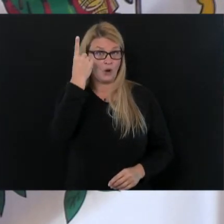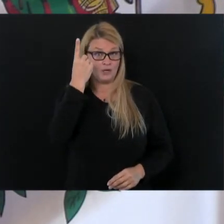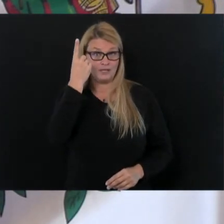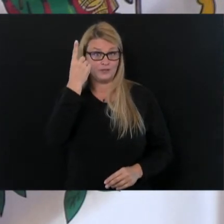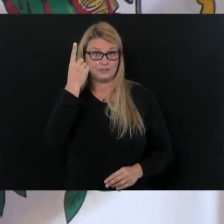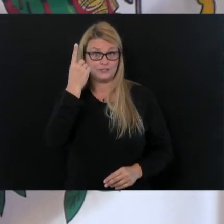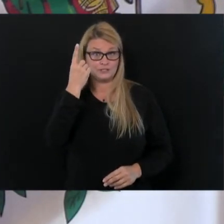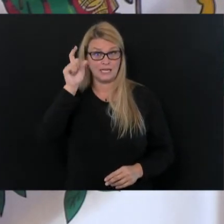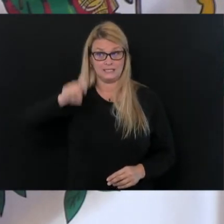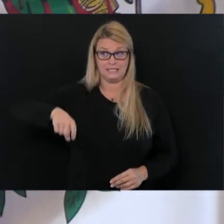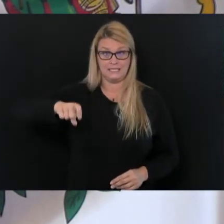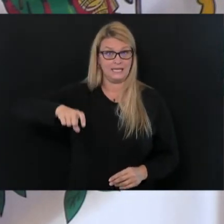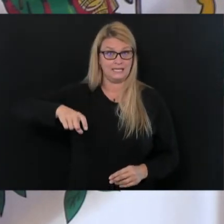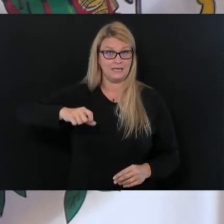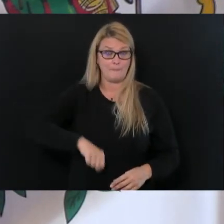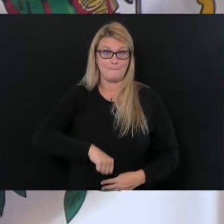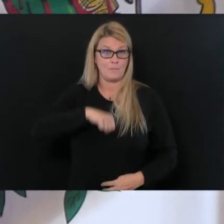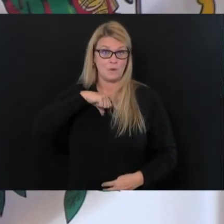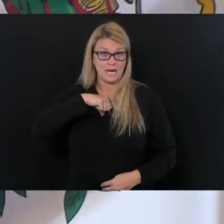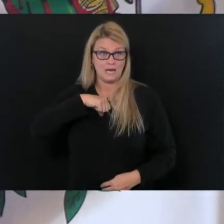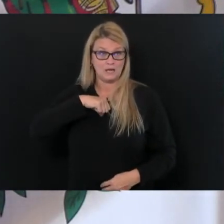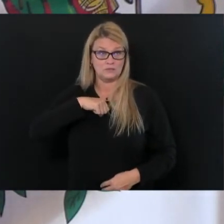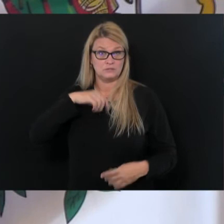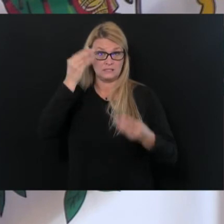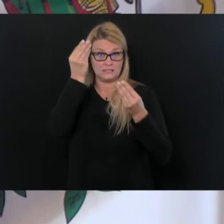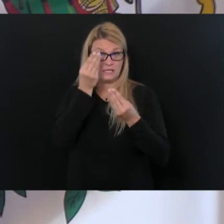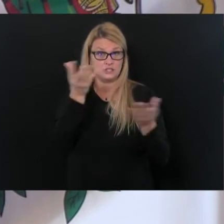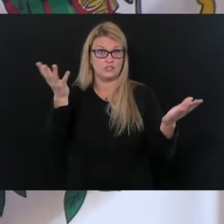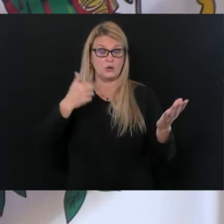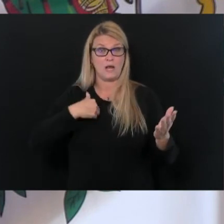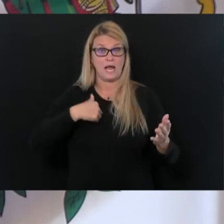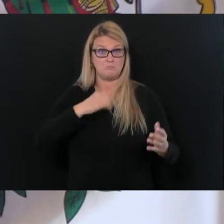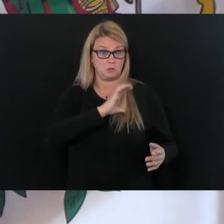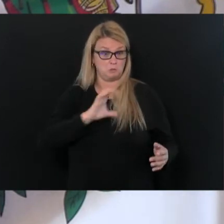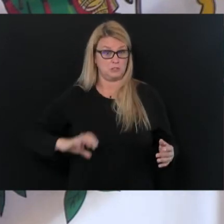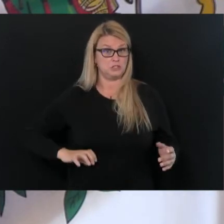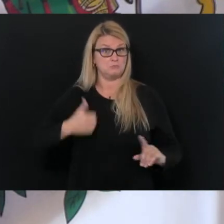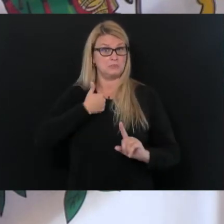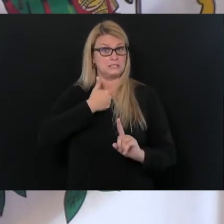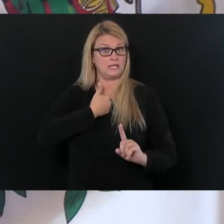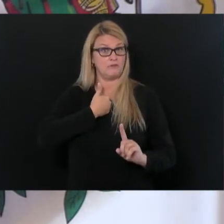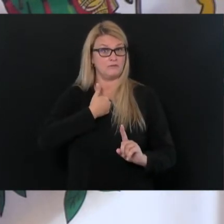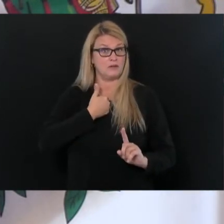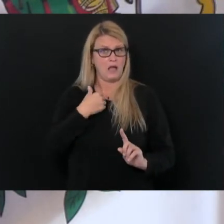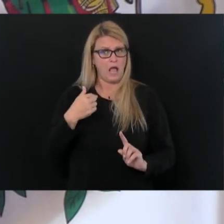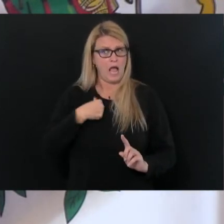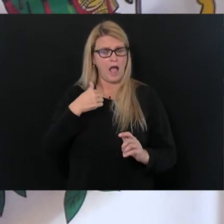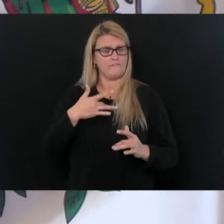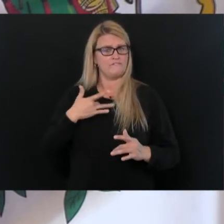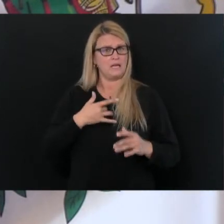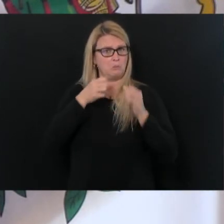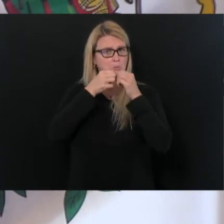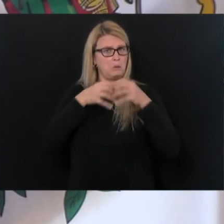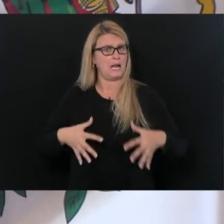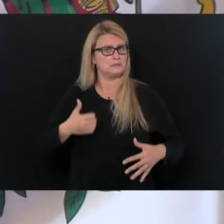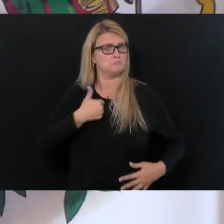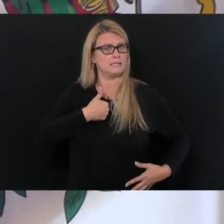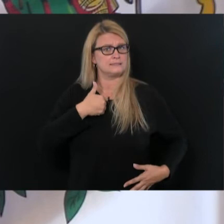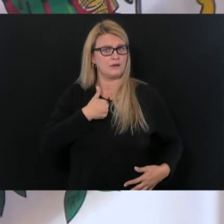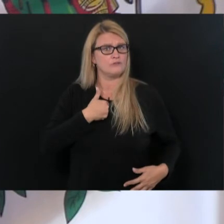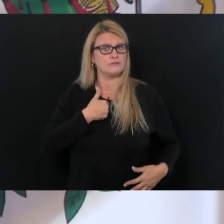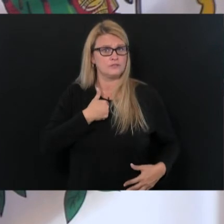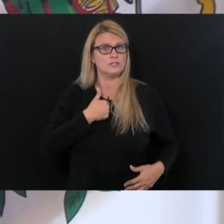very proud to tell you that I'm a Christian, and I'm blessed in every way, and I